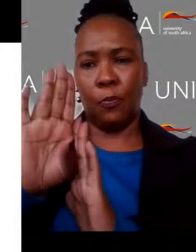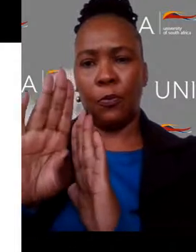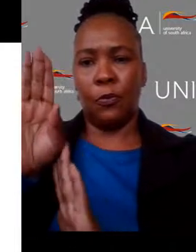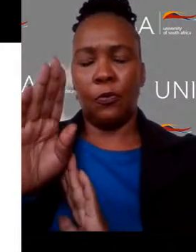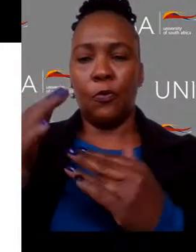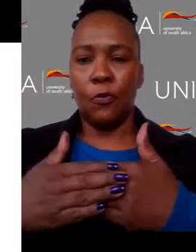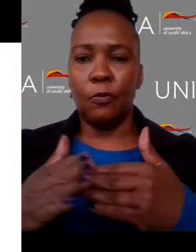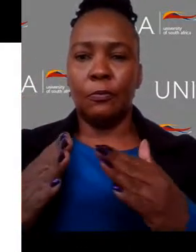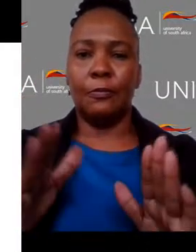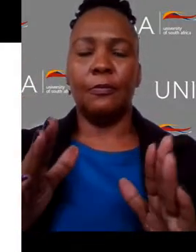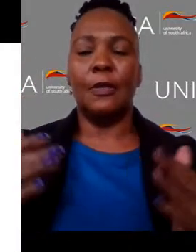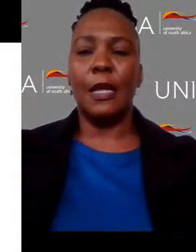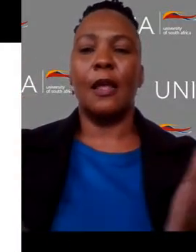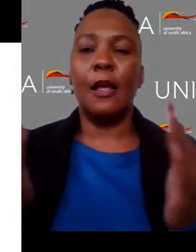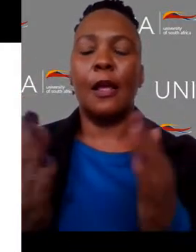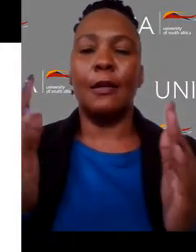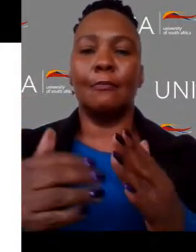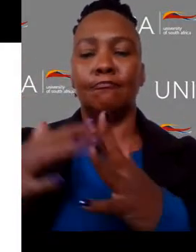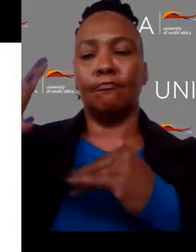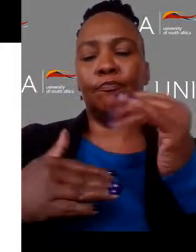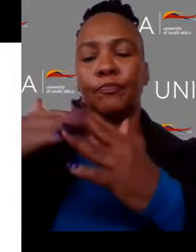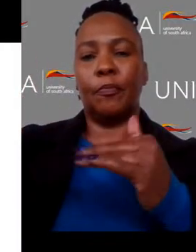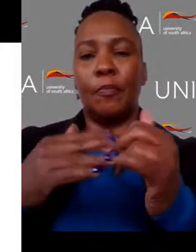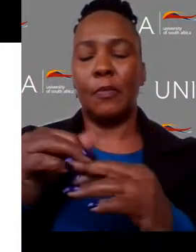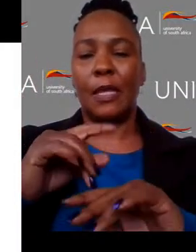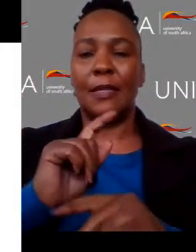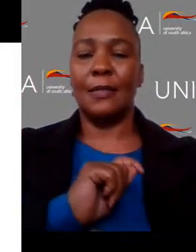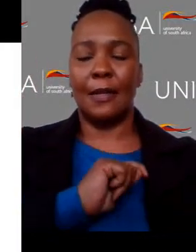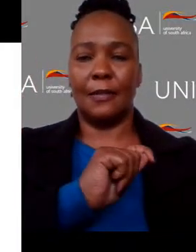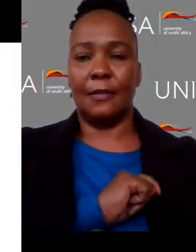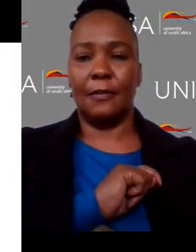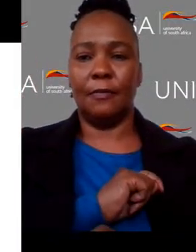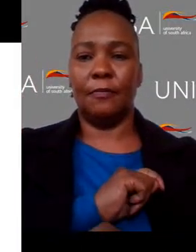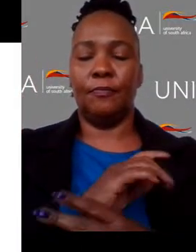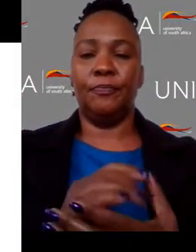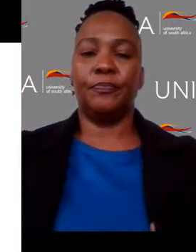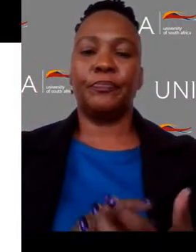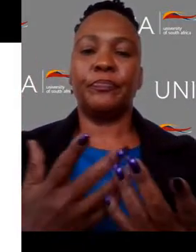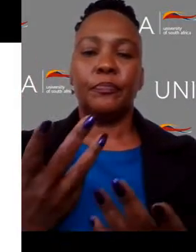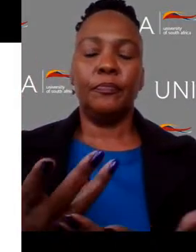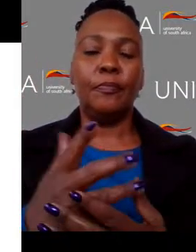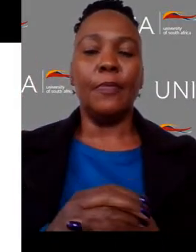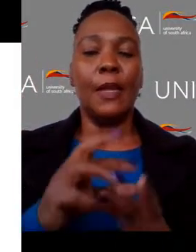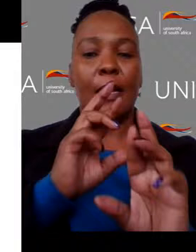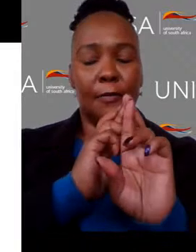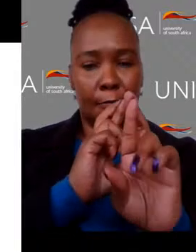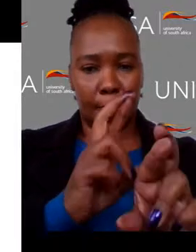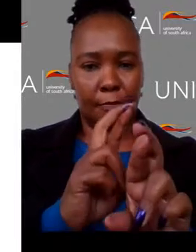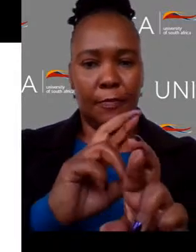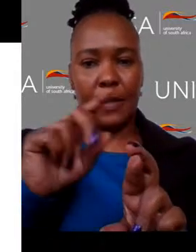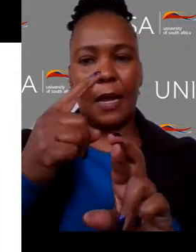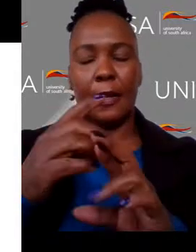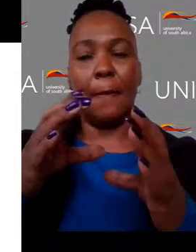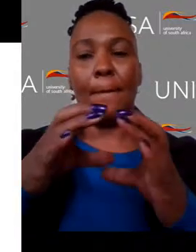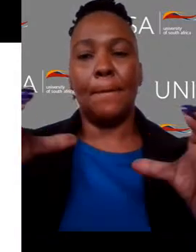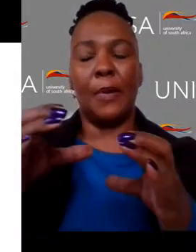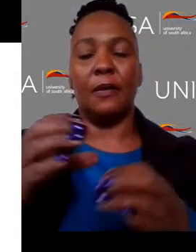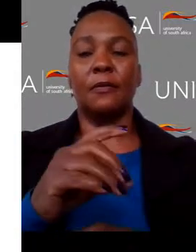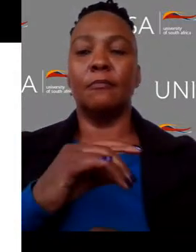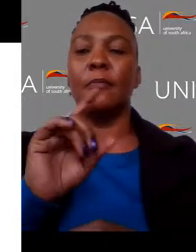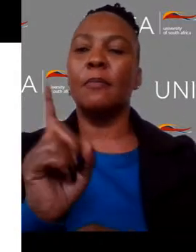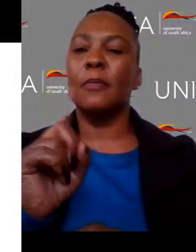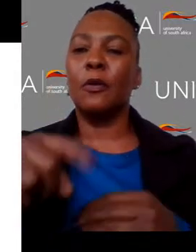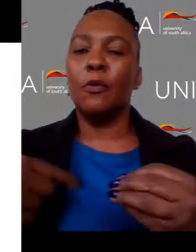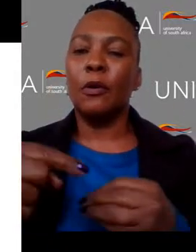encouraging understanding and building trust. Now, respect is yet another big one. That is about treating not